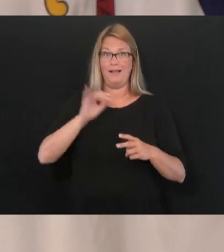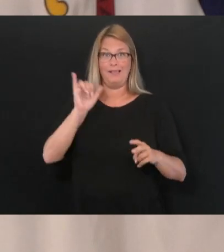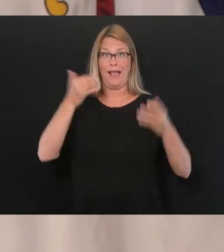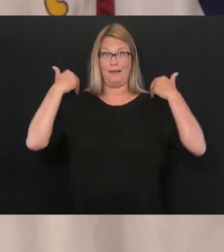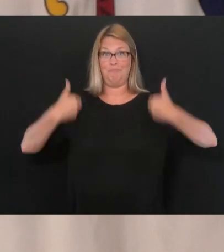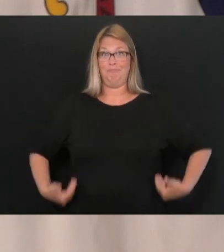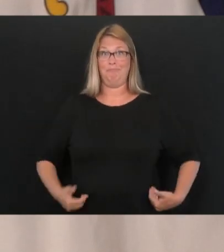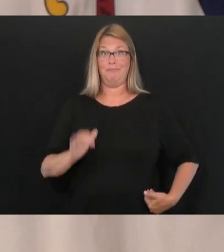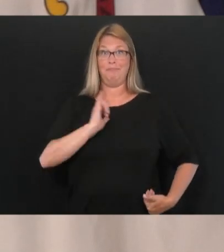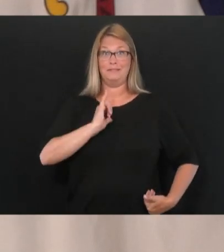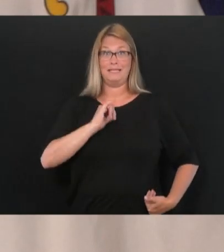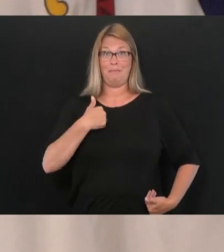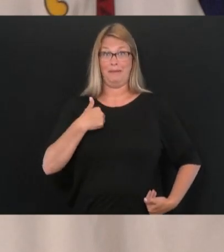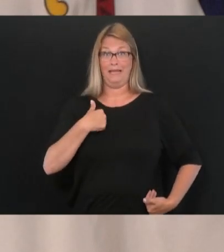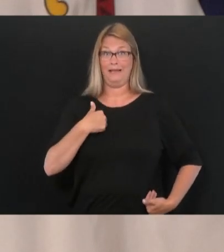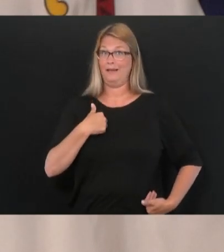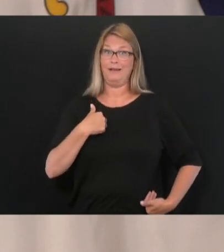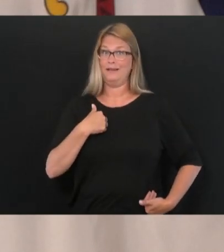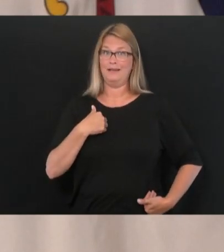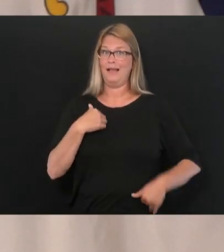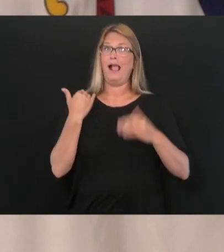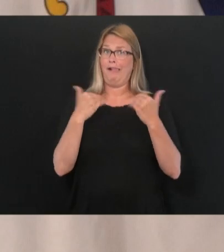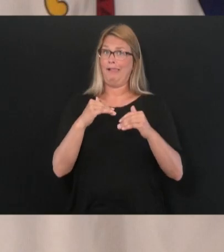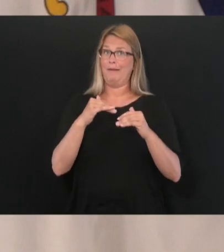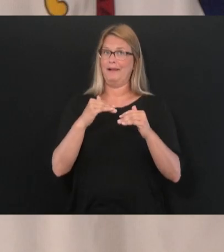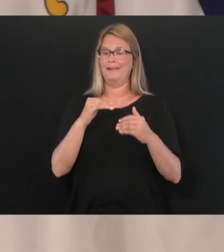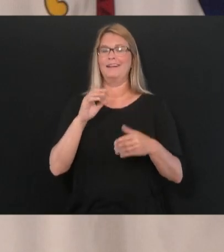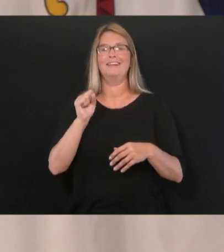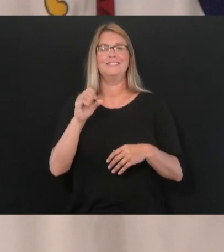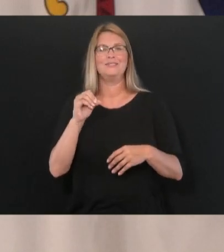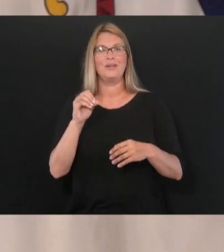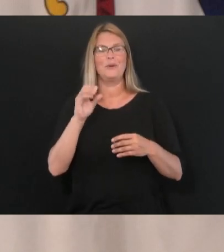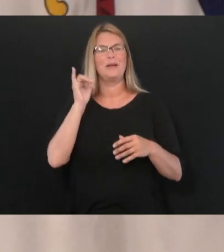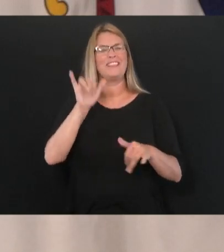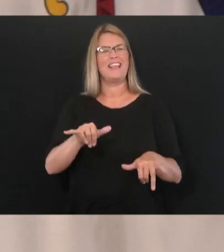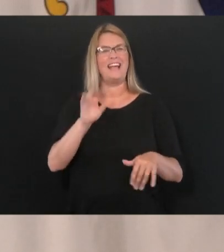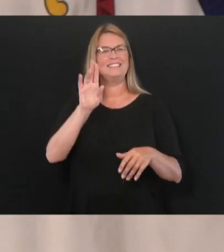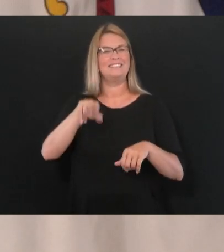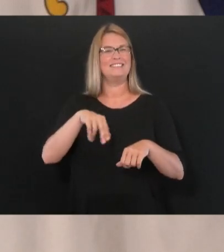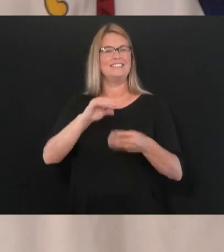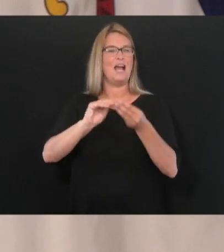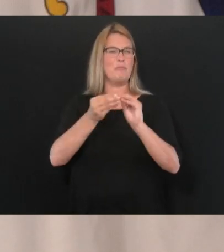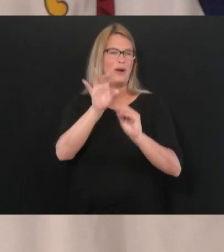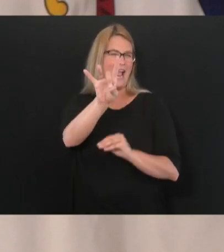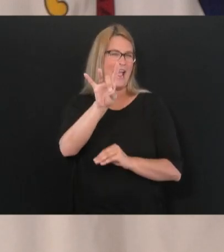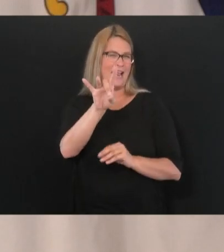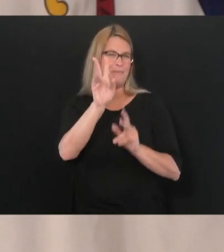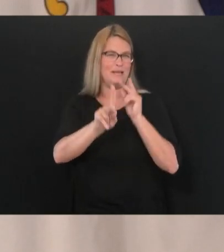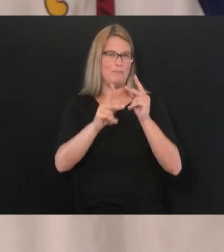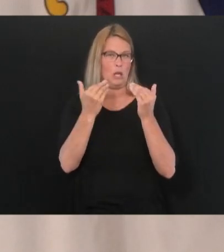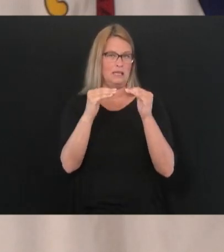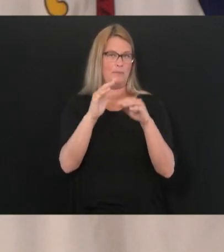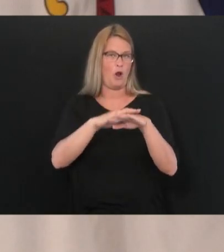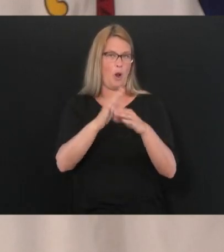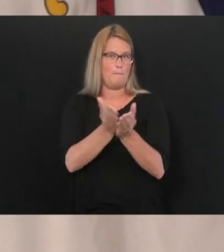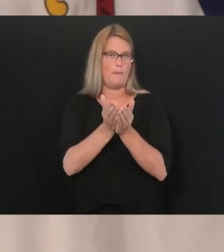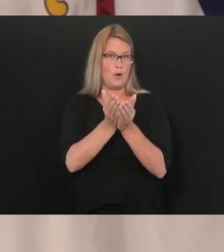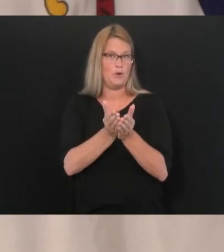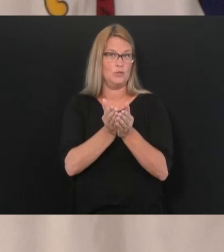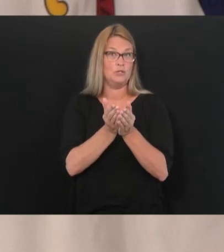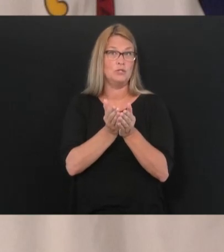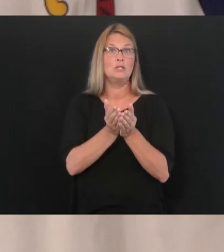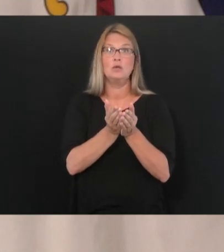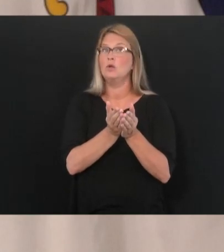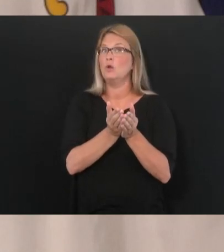in the raft. But I think the number's 8. And we're still going with the thought in mind of trying to keep them from the